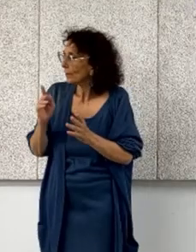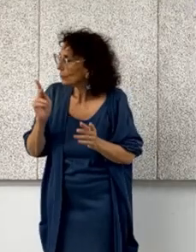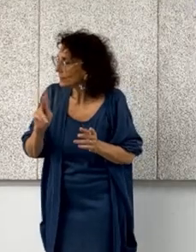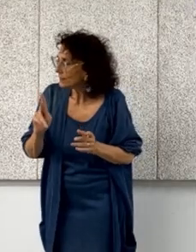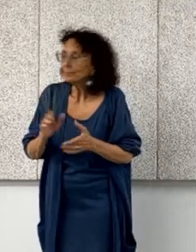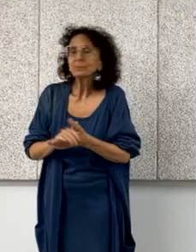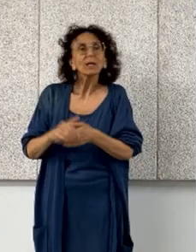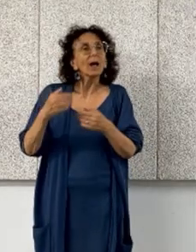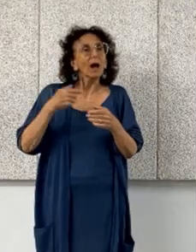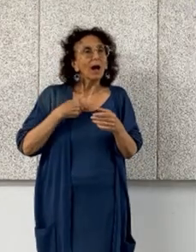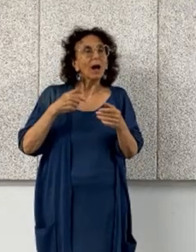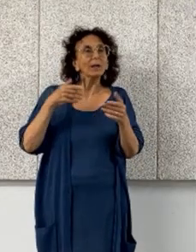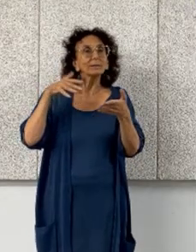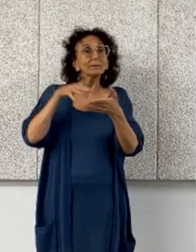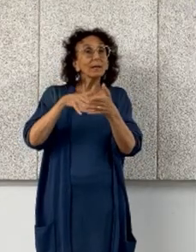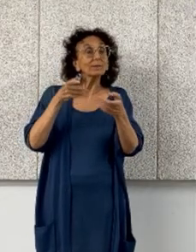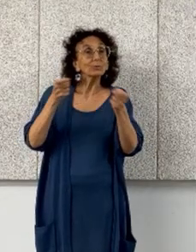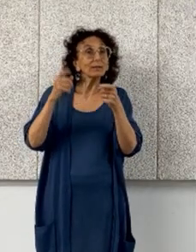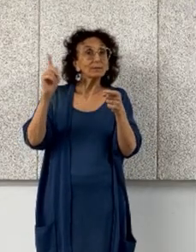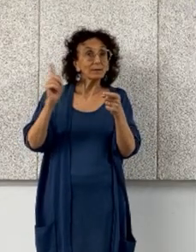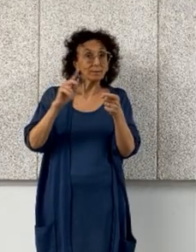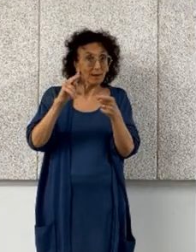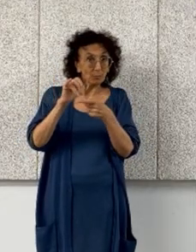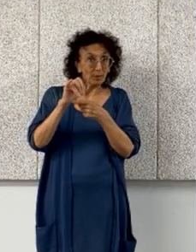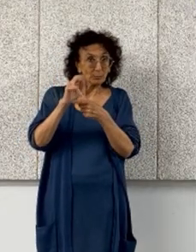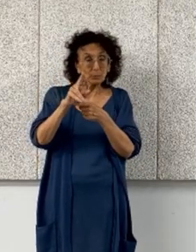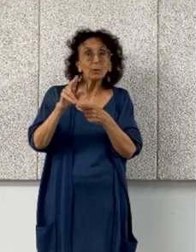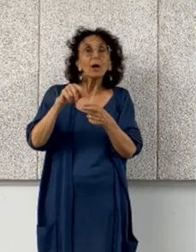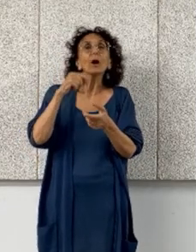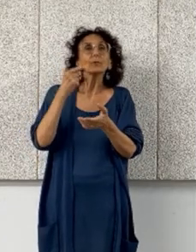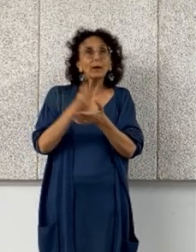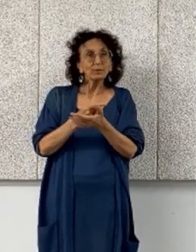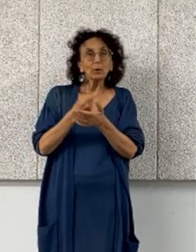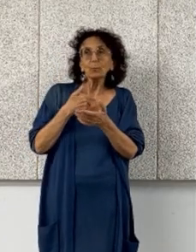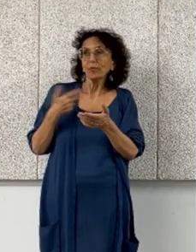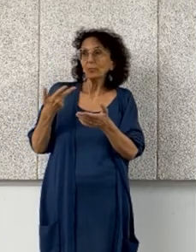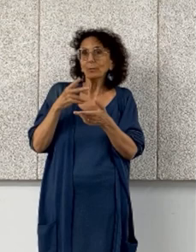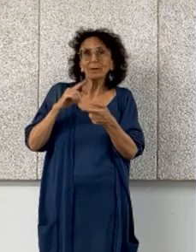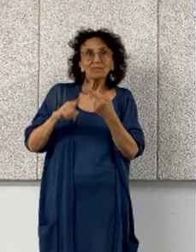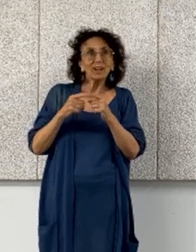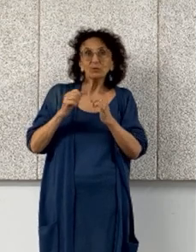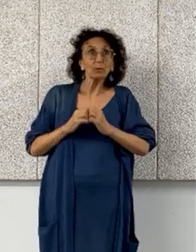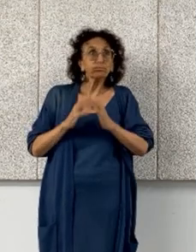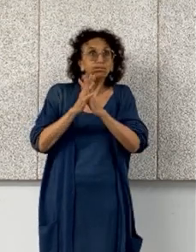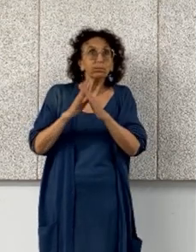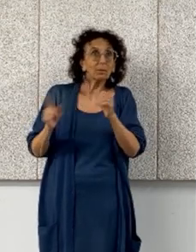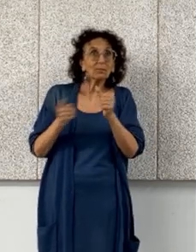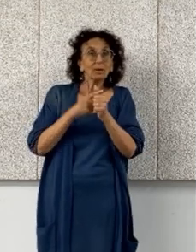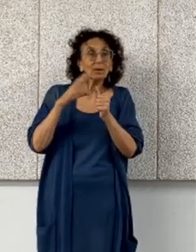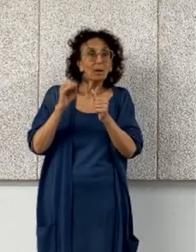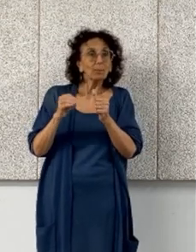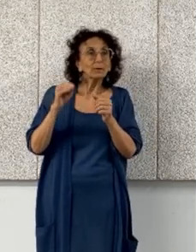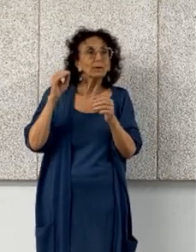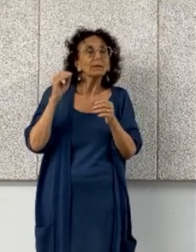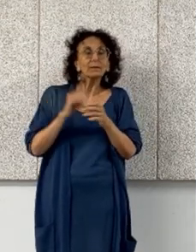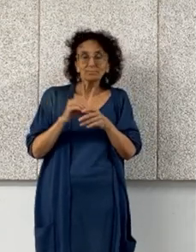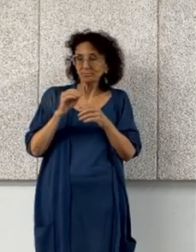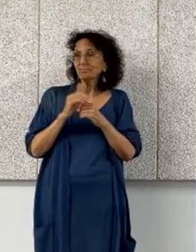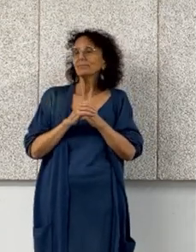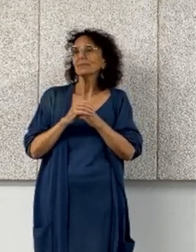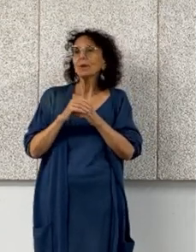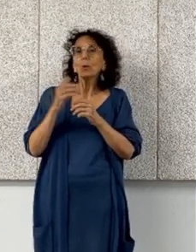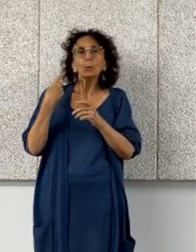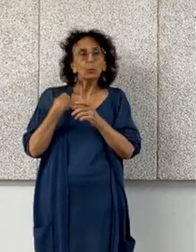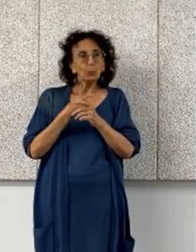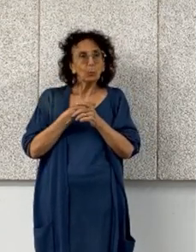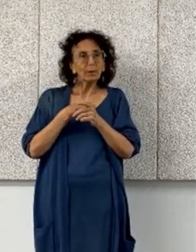I studied directing at NYU, and when I graduated with three friends, we founded our original theater company called the Tiny Mythic Theater Company.